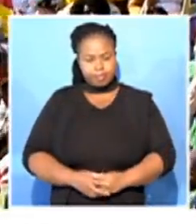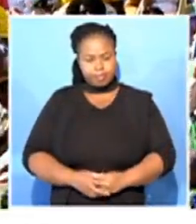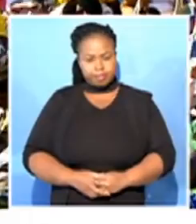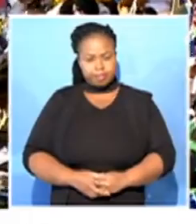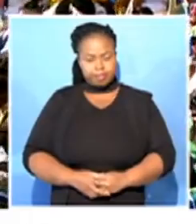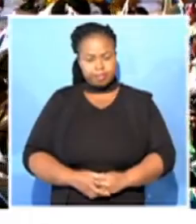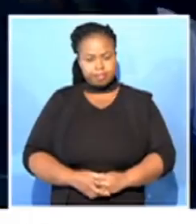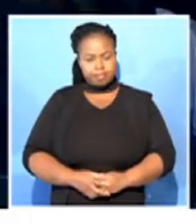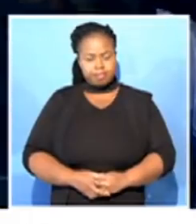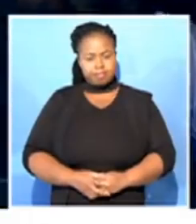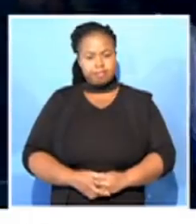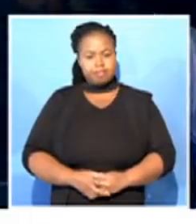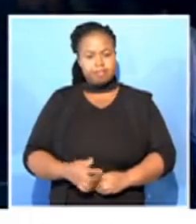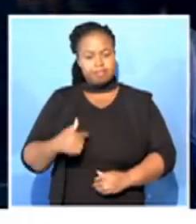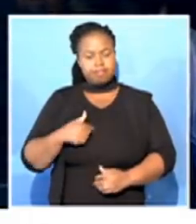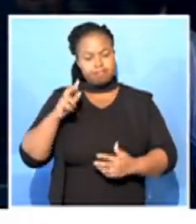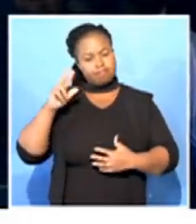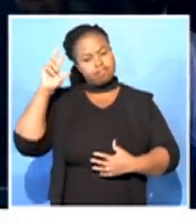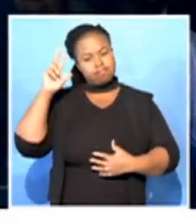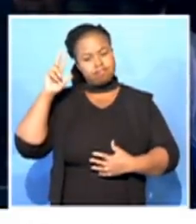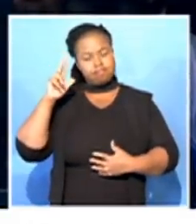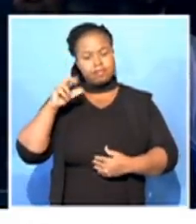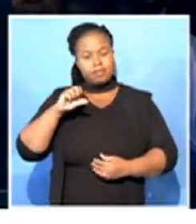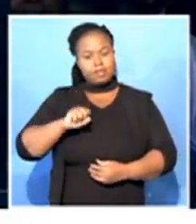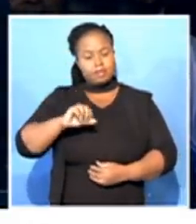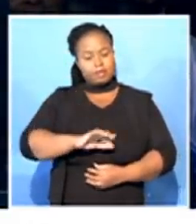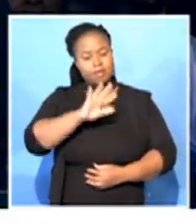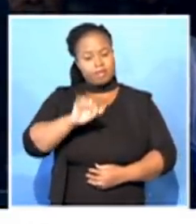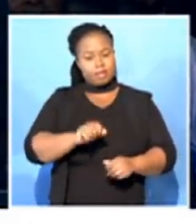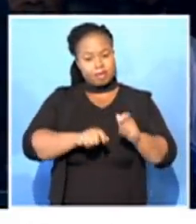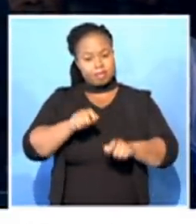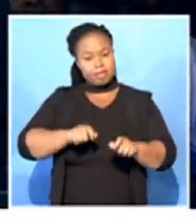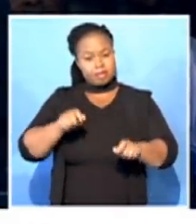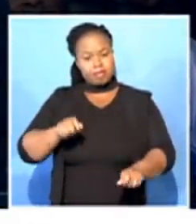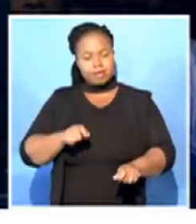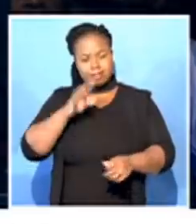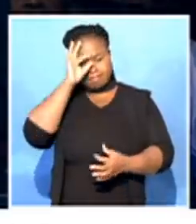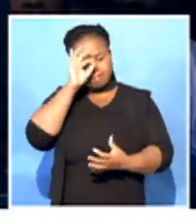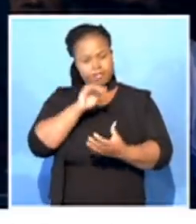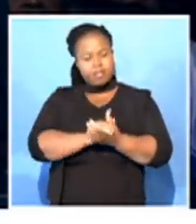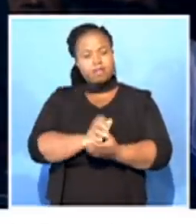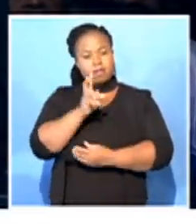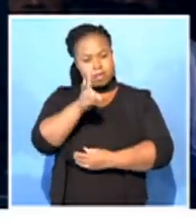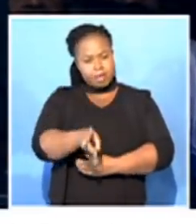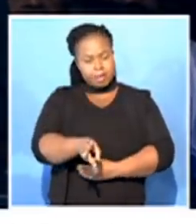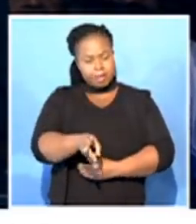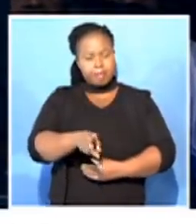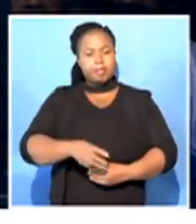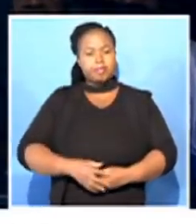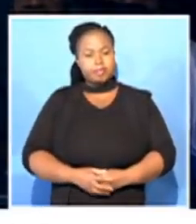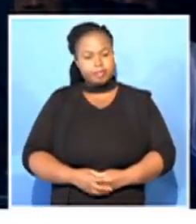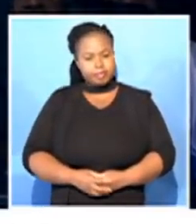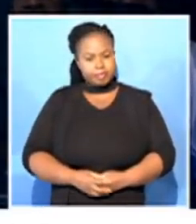that I will be faithful to the Republic of South Africa. Swear that I will be